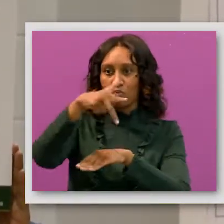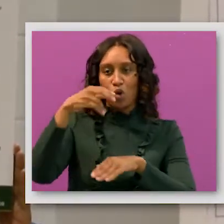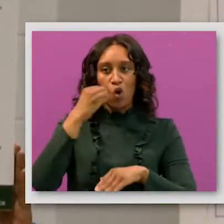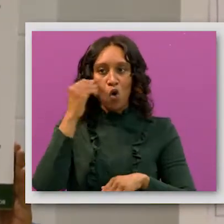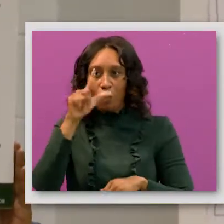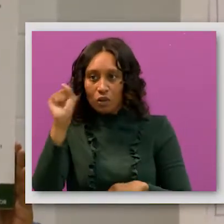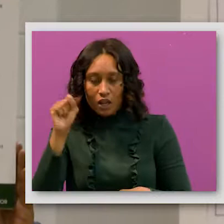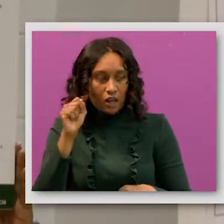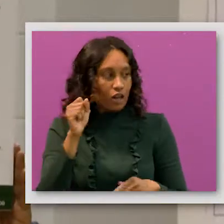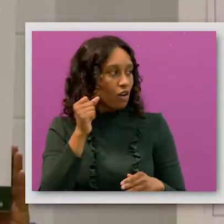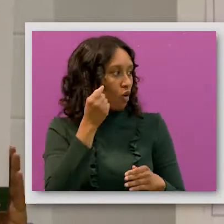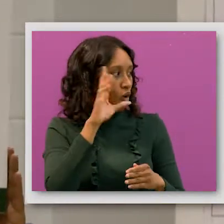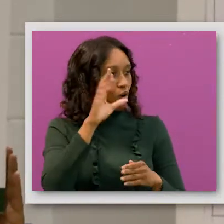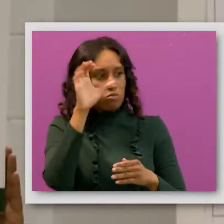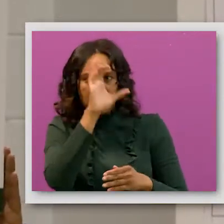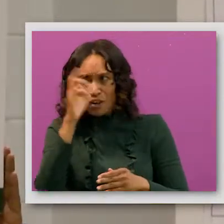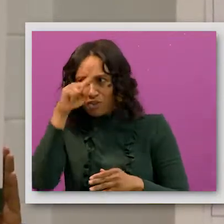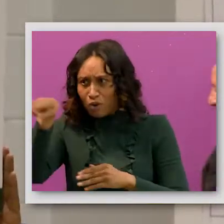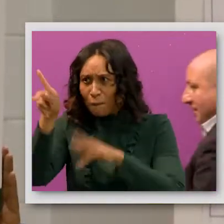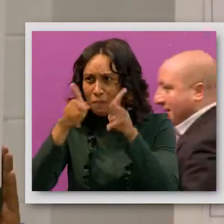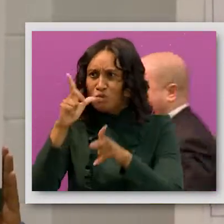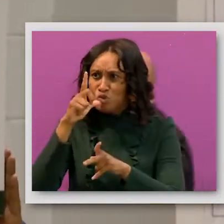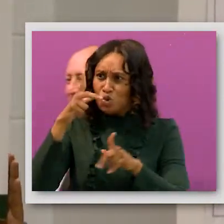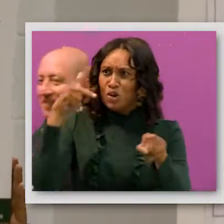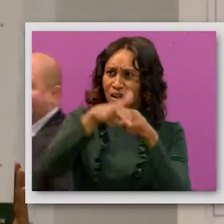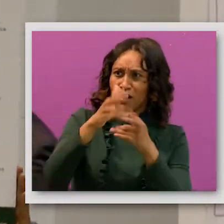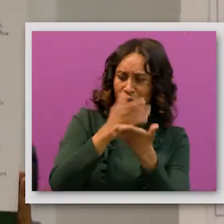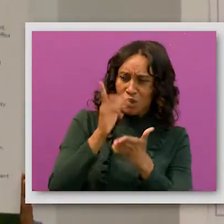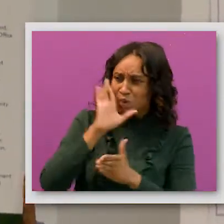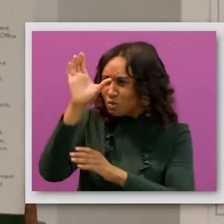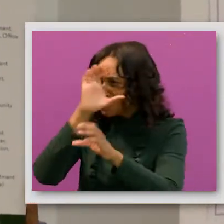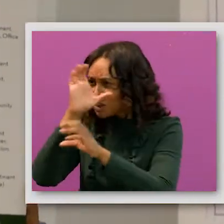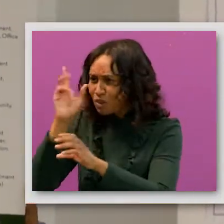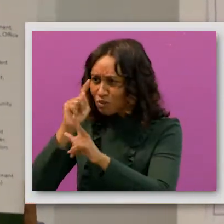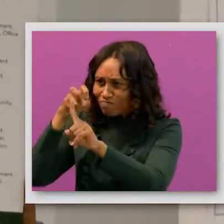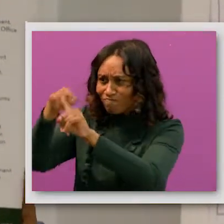for the people who cut the budget.